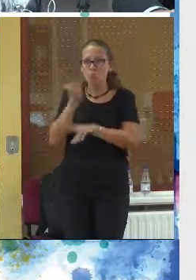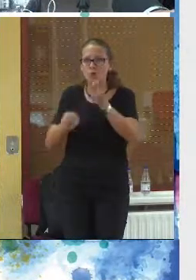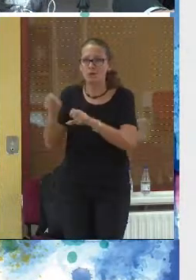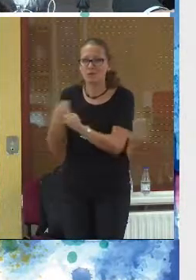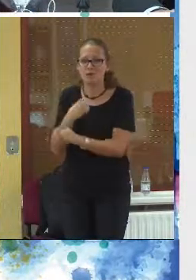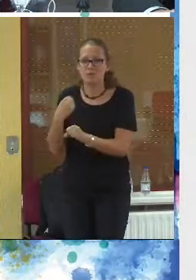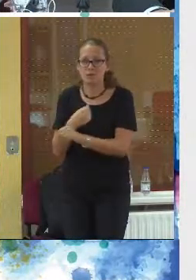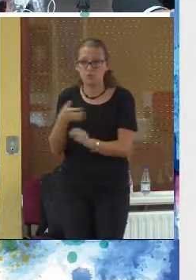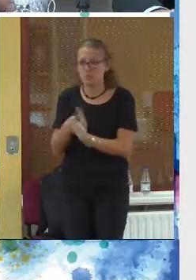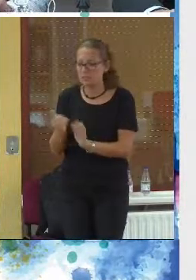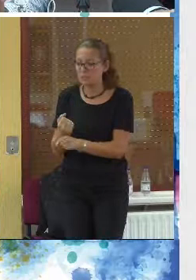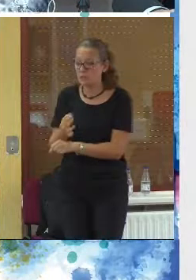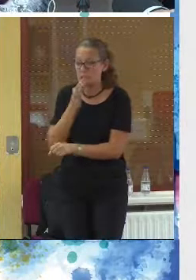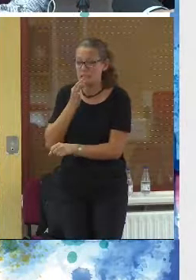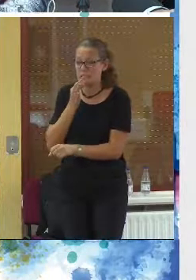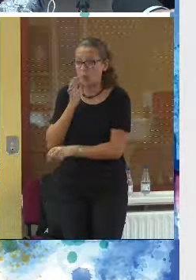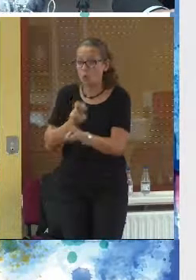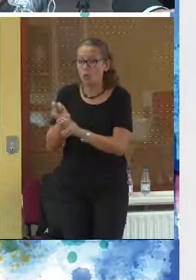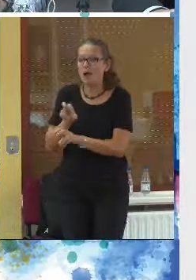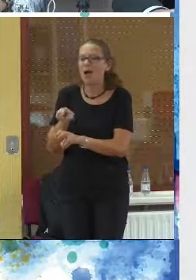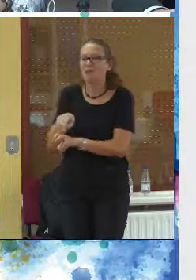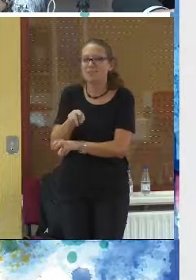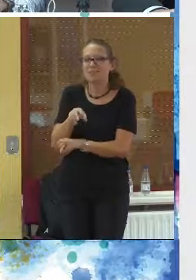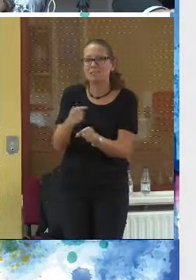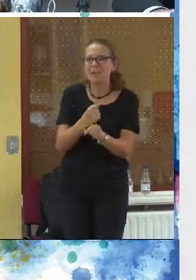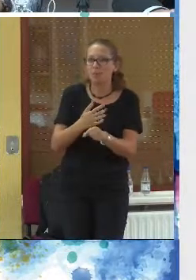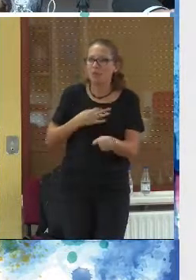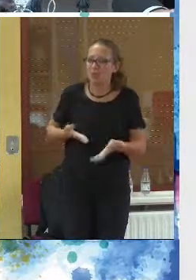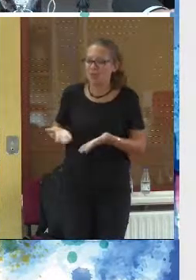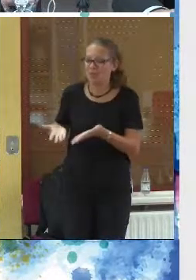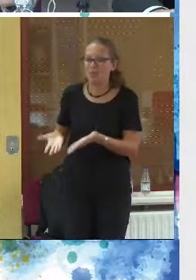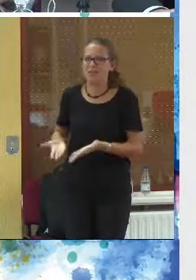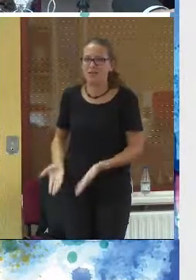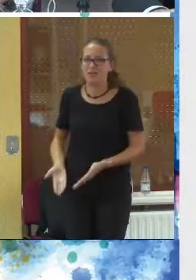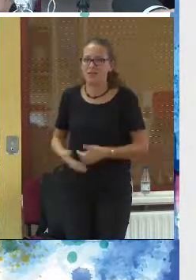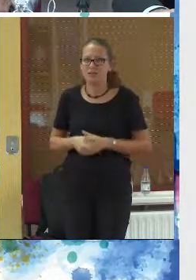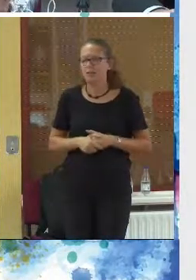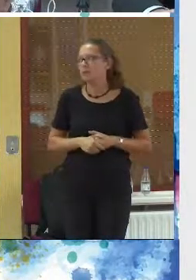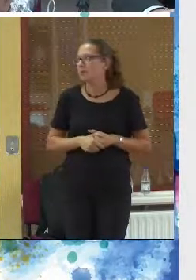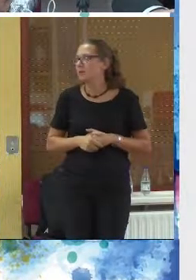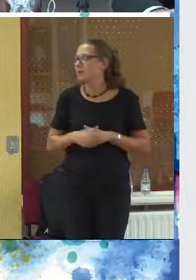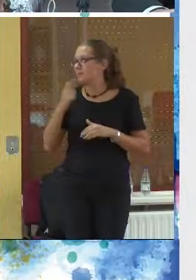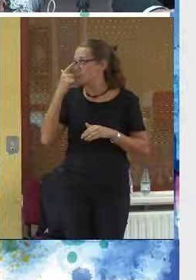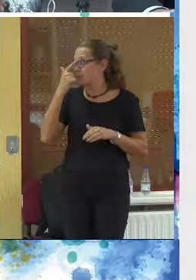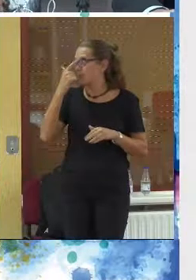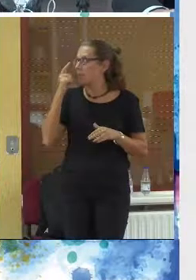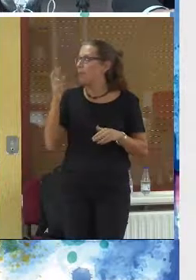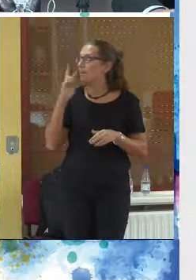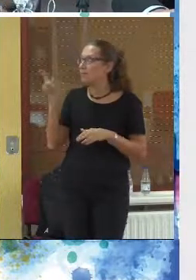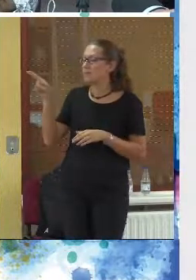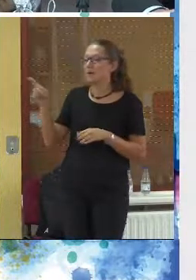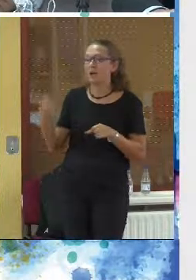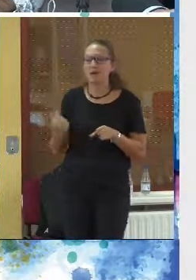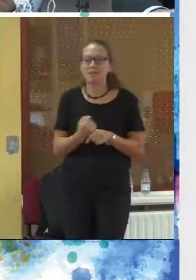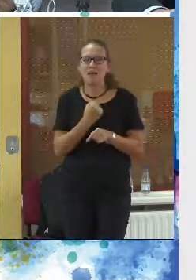looking for a job and they are job hunting, so it really has multiple functionalities. As you can see on the slide, this is